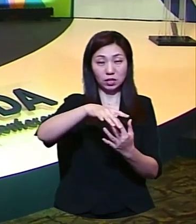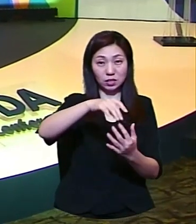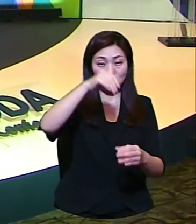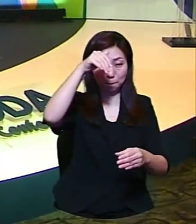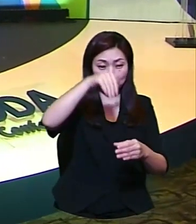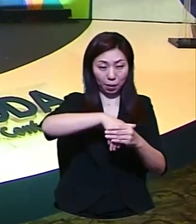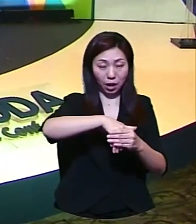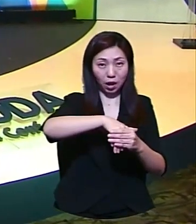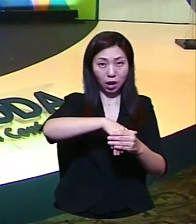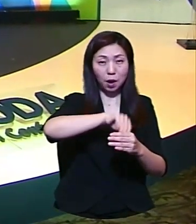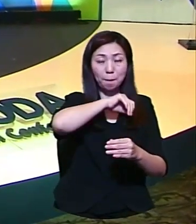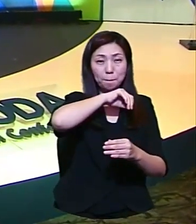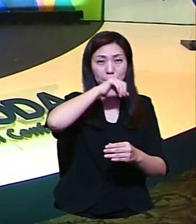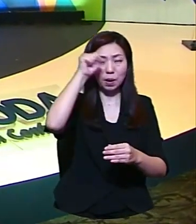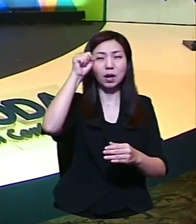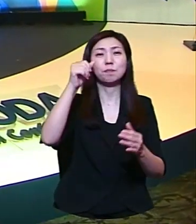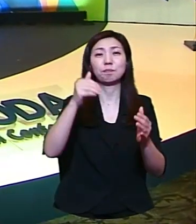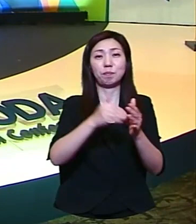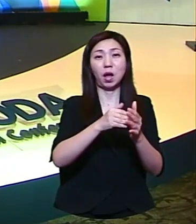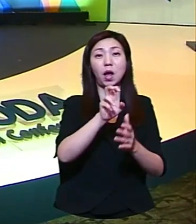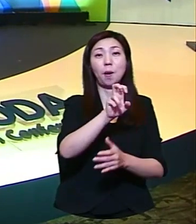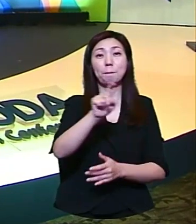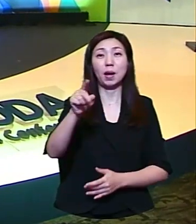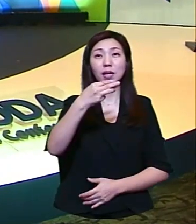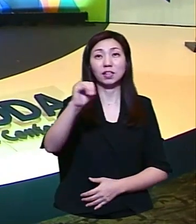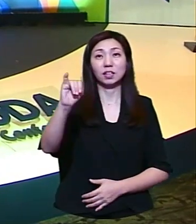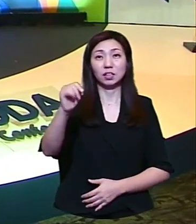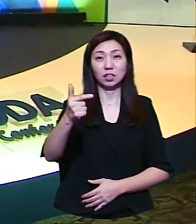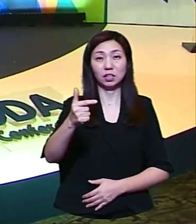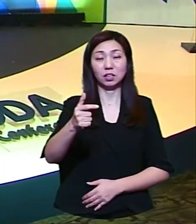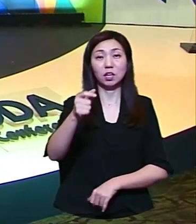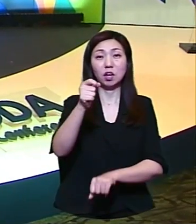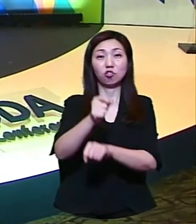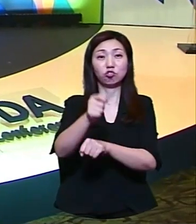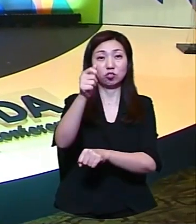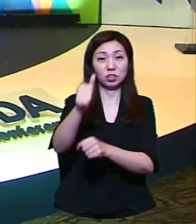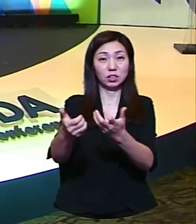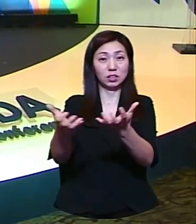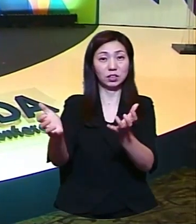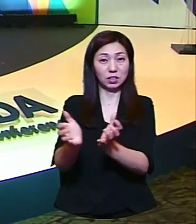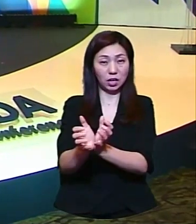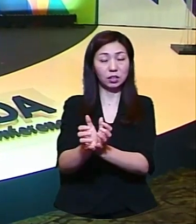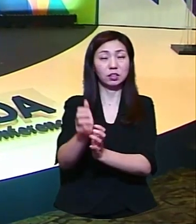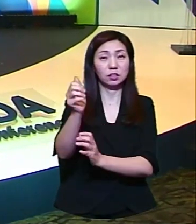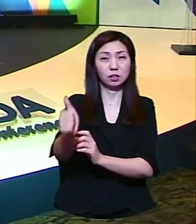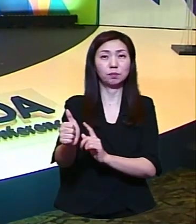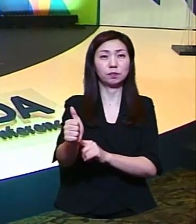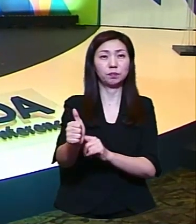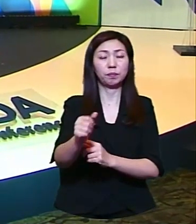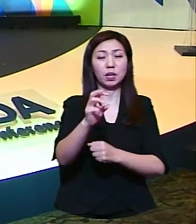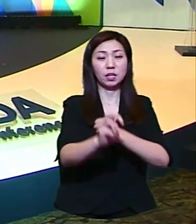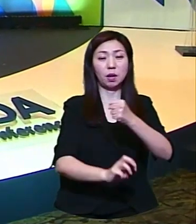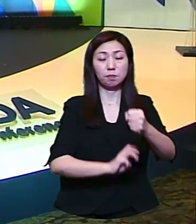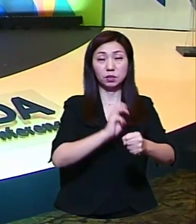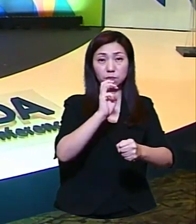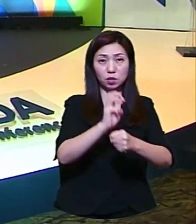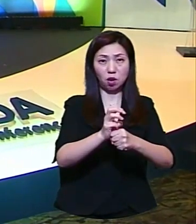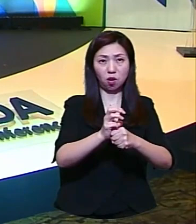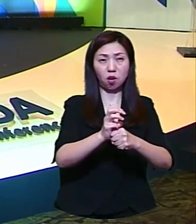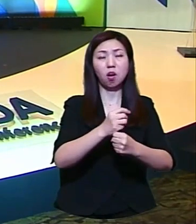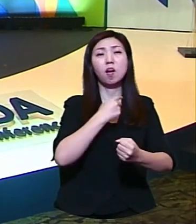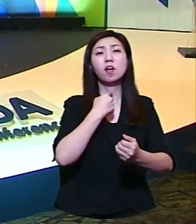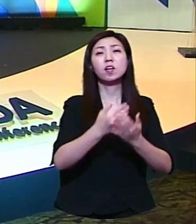strategic leader with more than 30 years high-level experience in international and